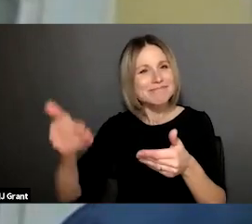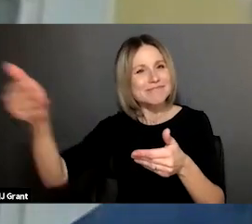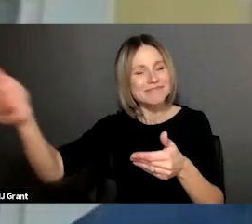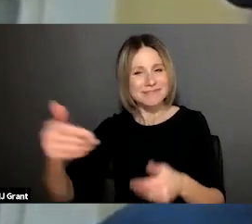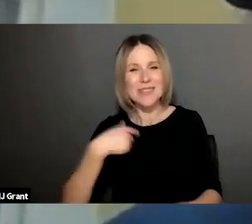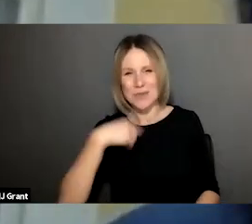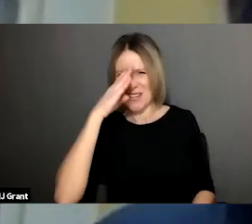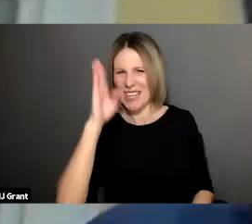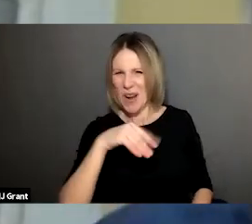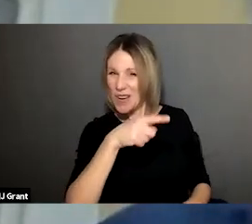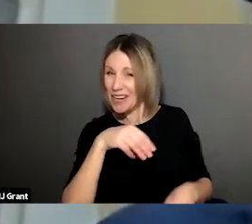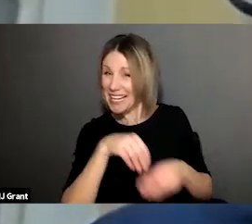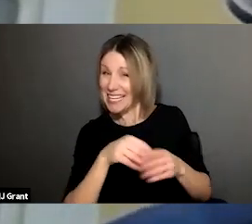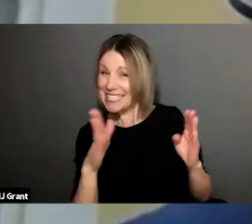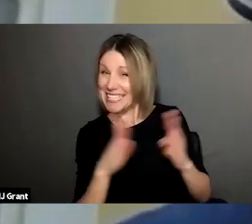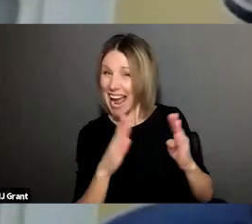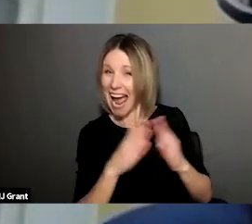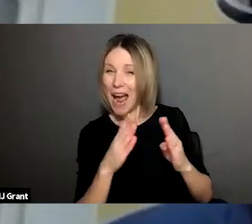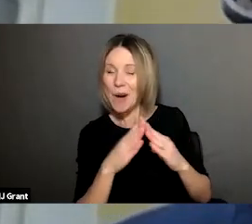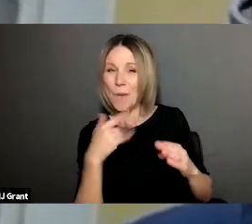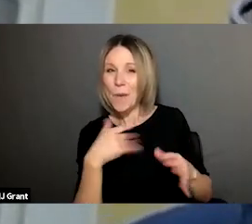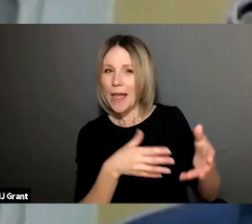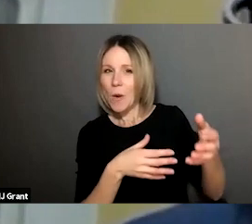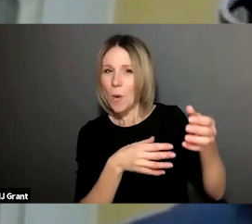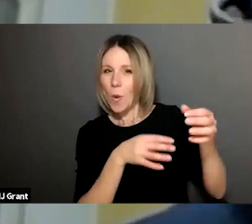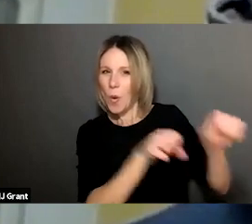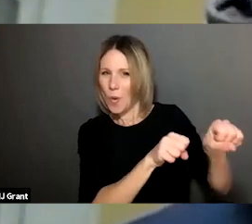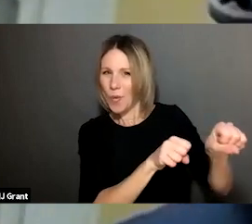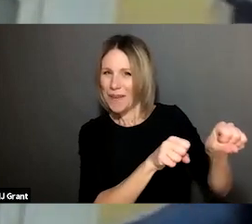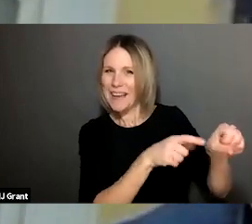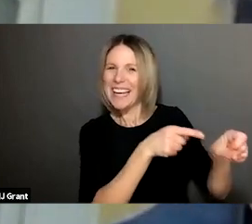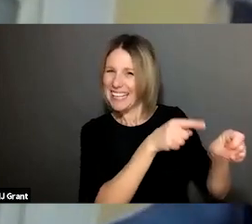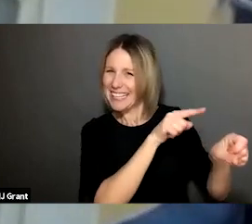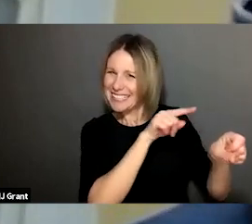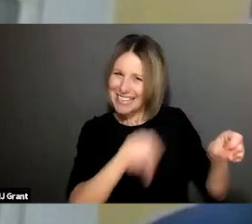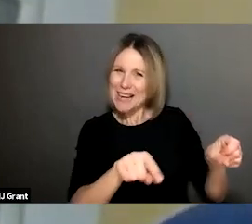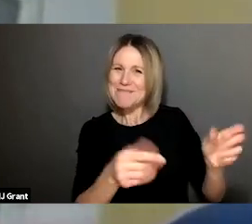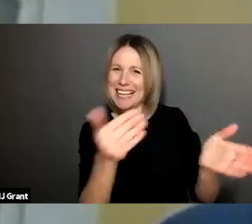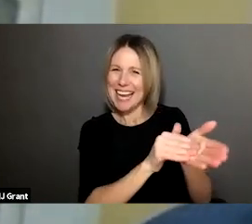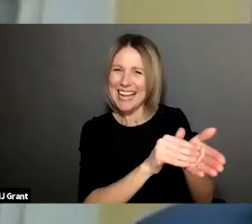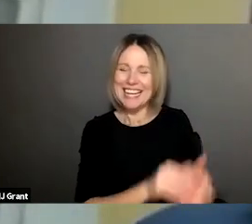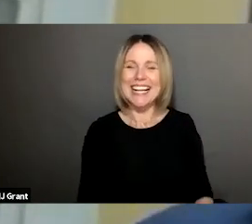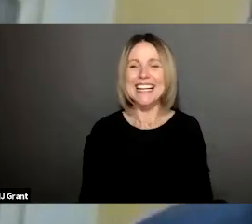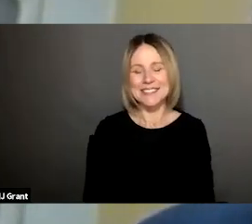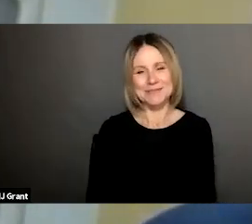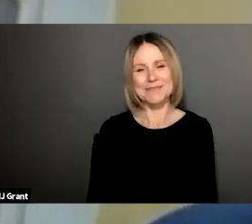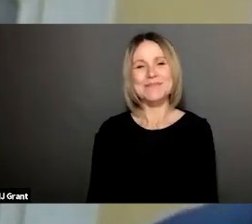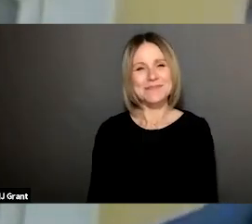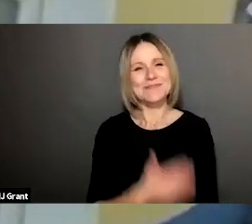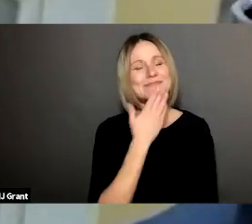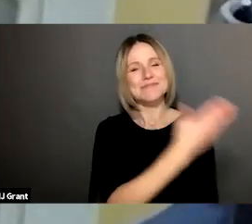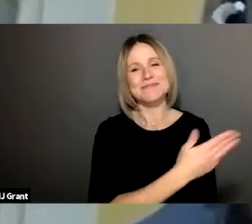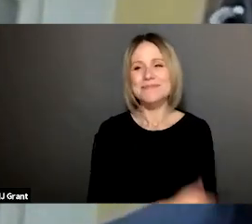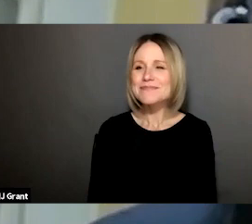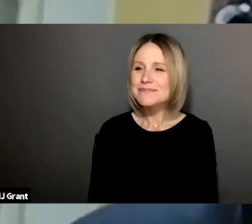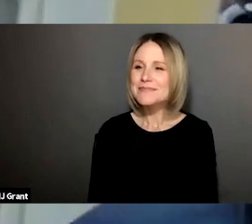in town, so we're definitely going to hold you. We're definitely going to hold you to that. So thank you. I just wanted to take a